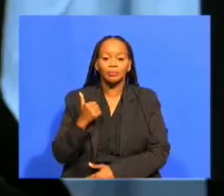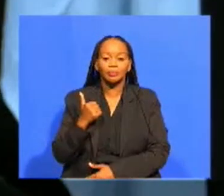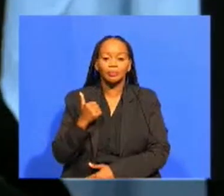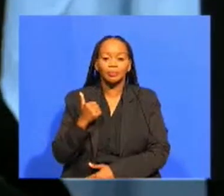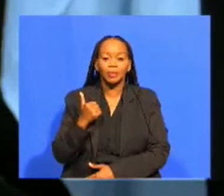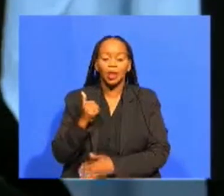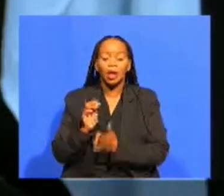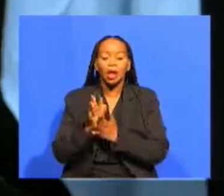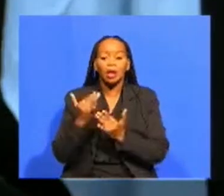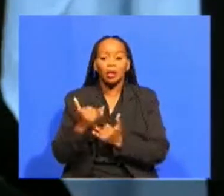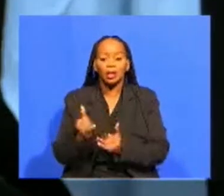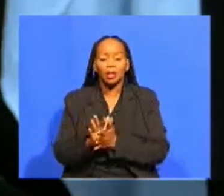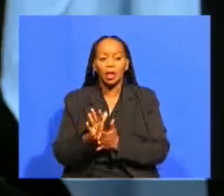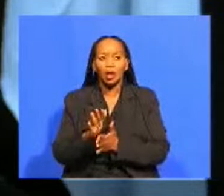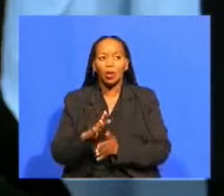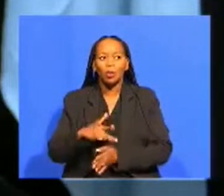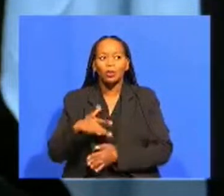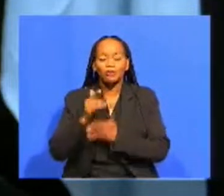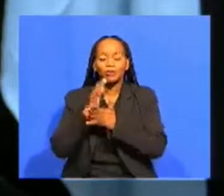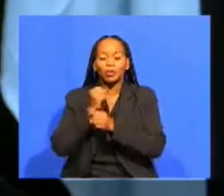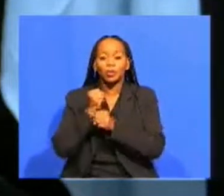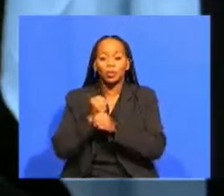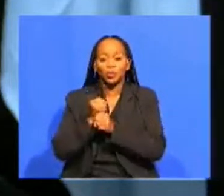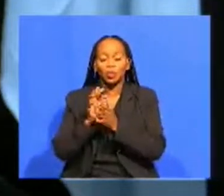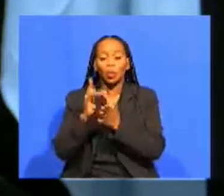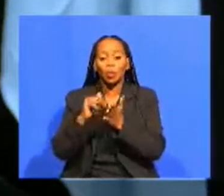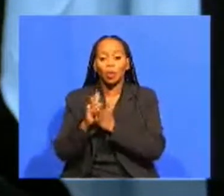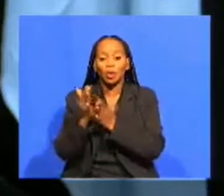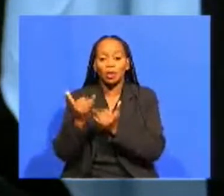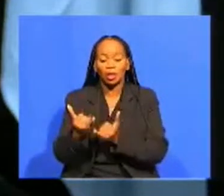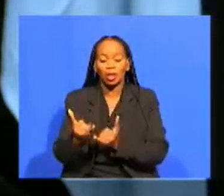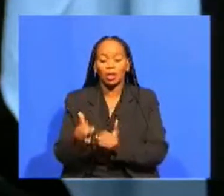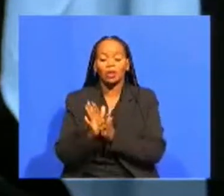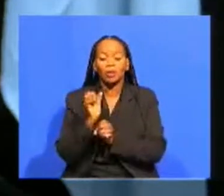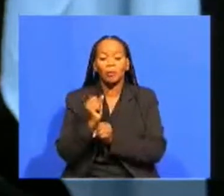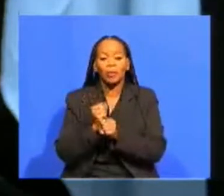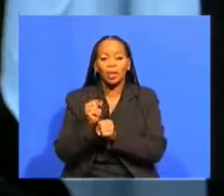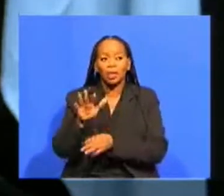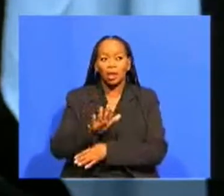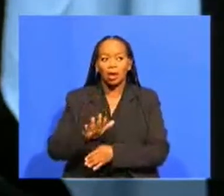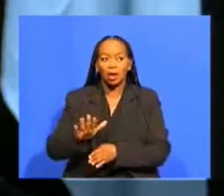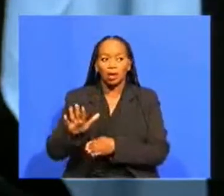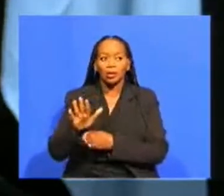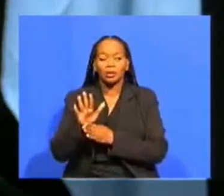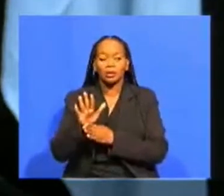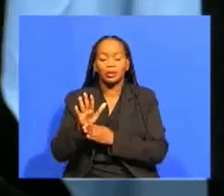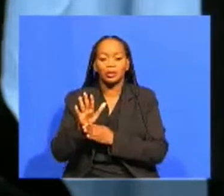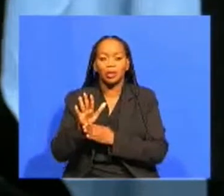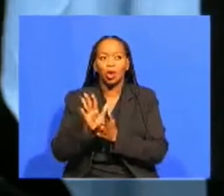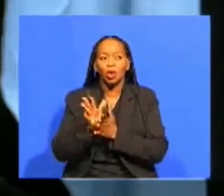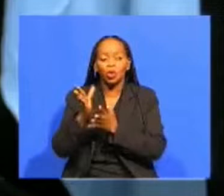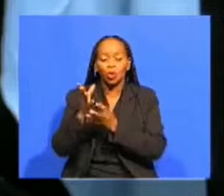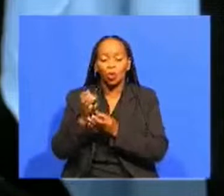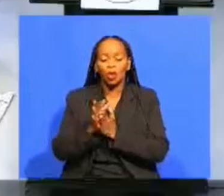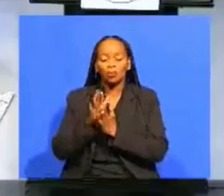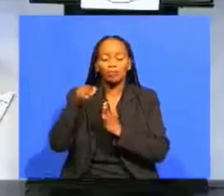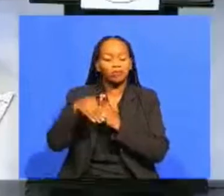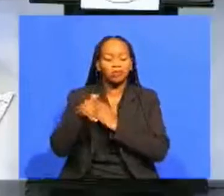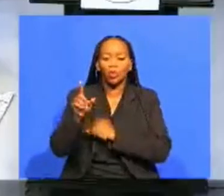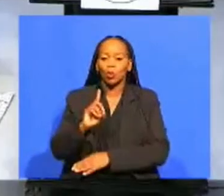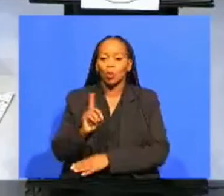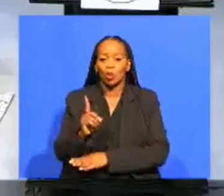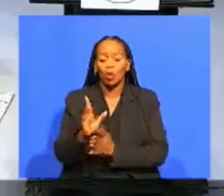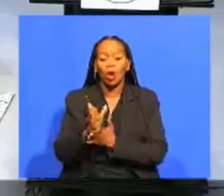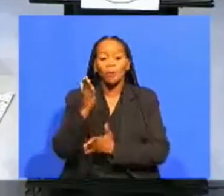where we fell down in getting to where we are, we could probably point those out to you so that you won't have to fall down. Where